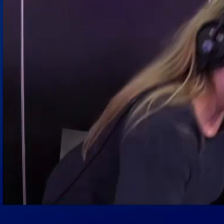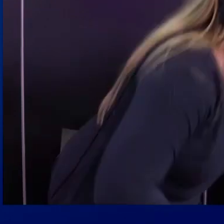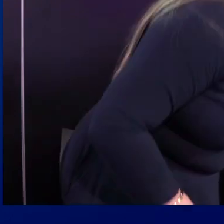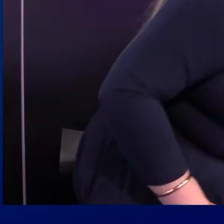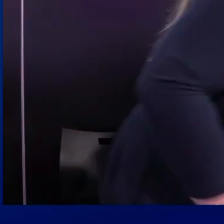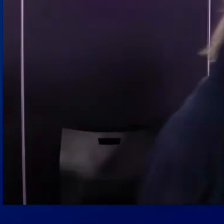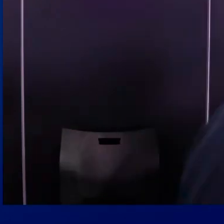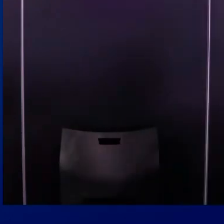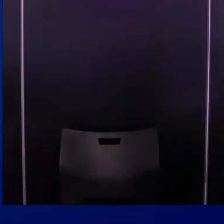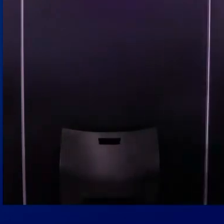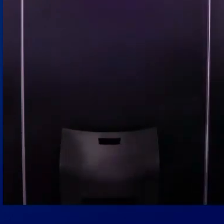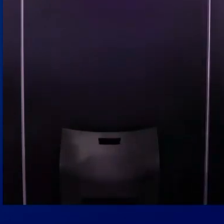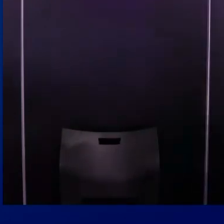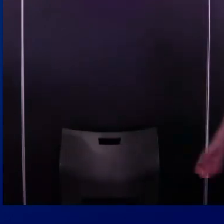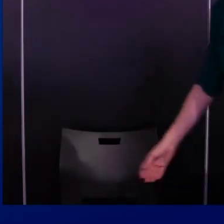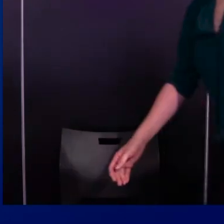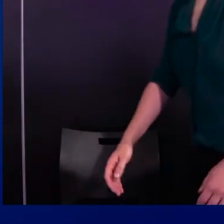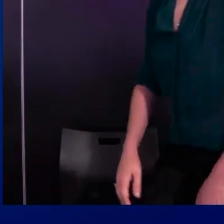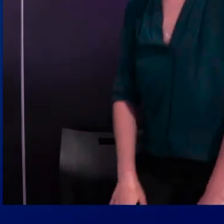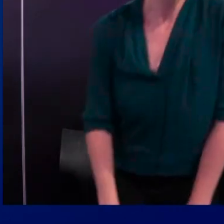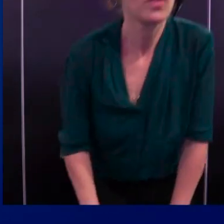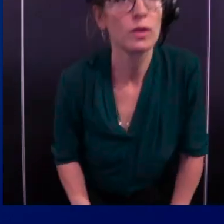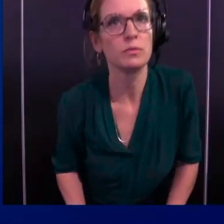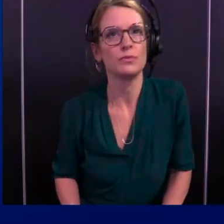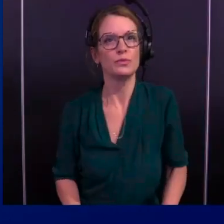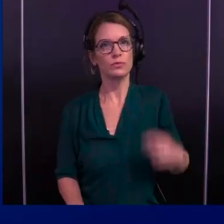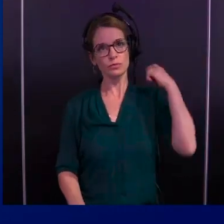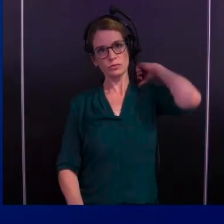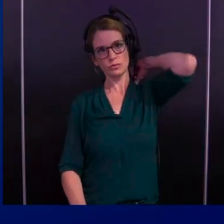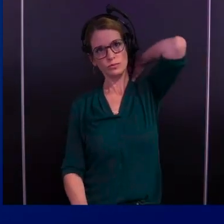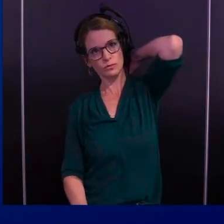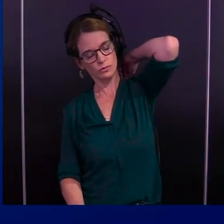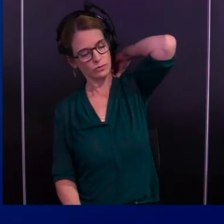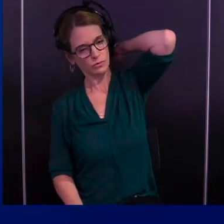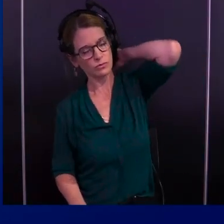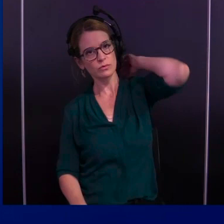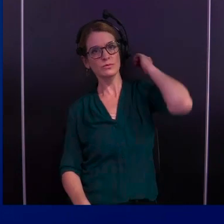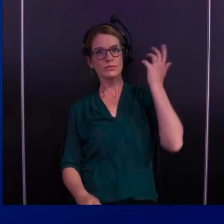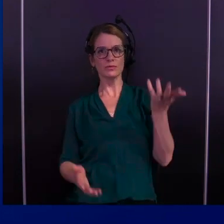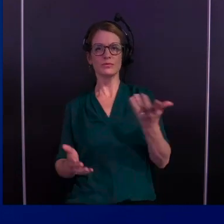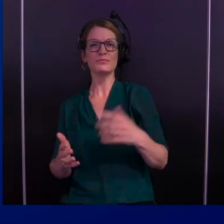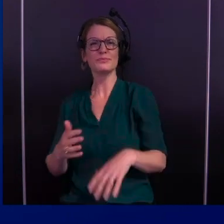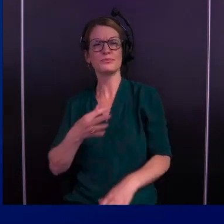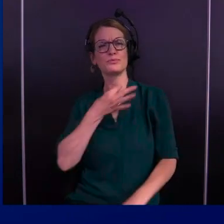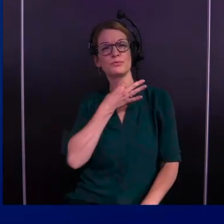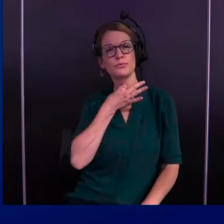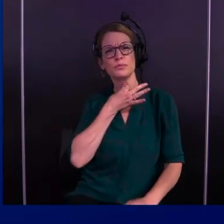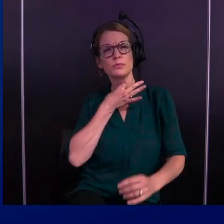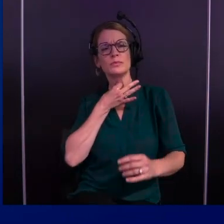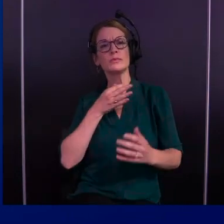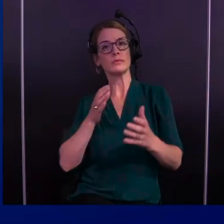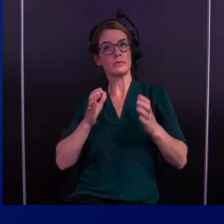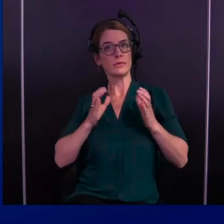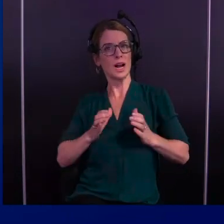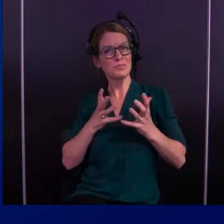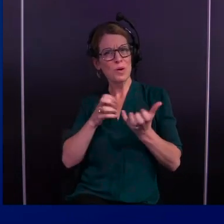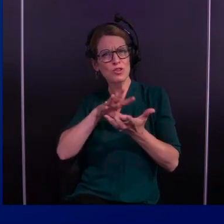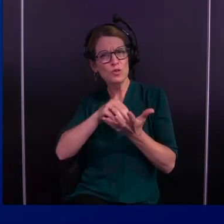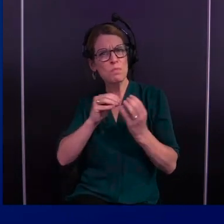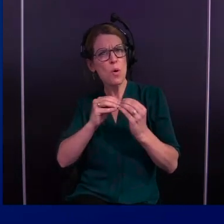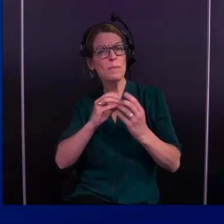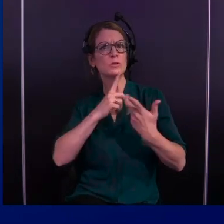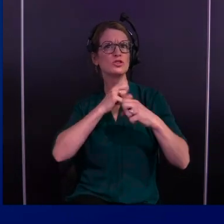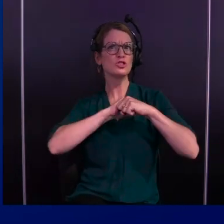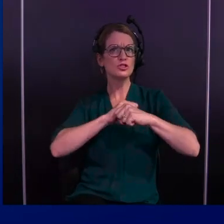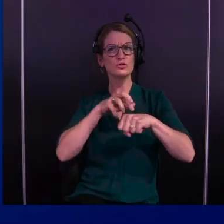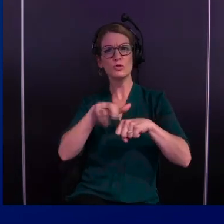customers that want to learn more about security reference architecture go? And is there a way that they're able to kind of demo it in like their own